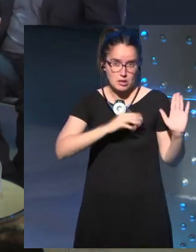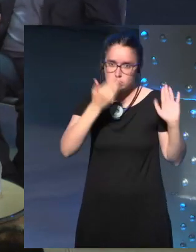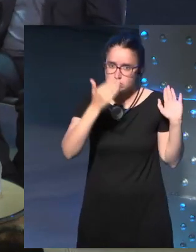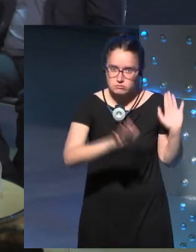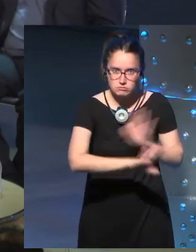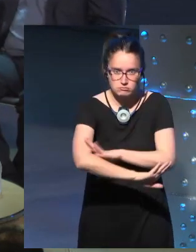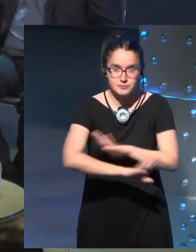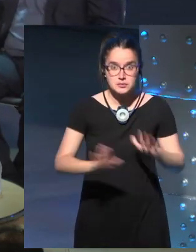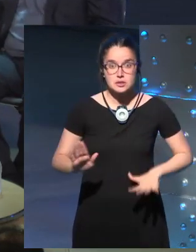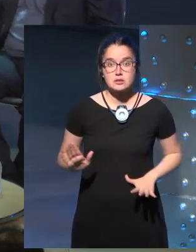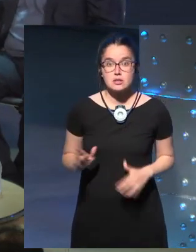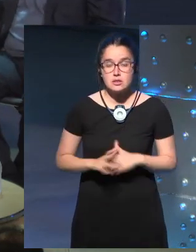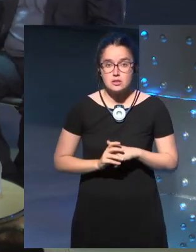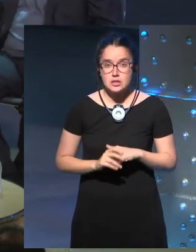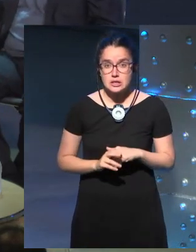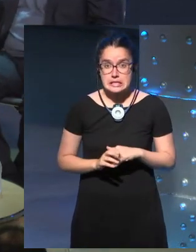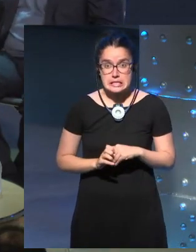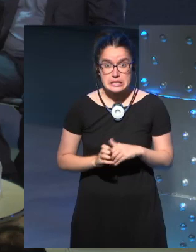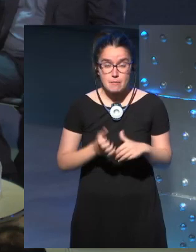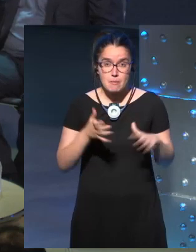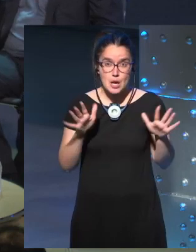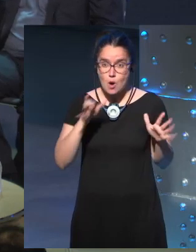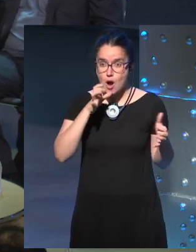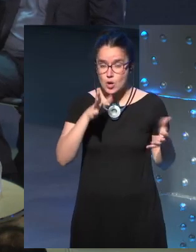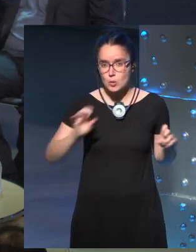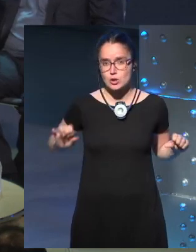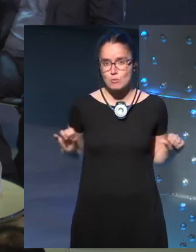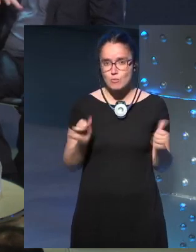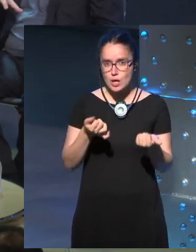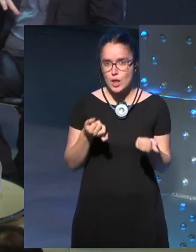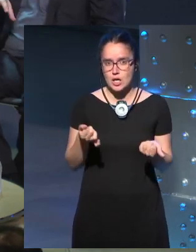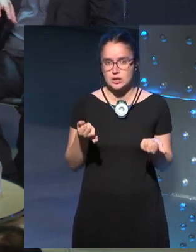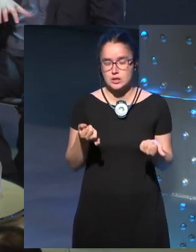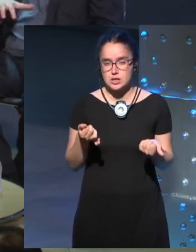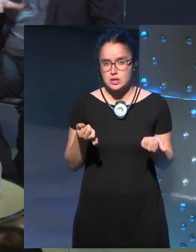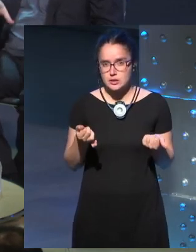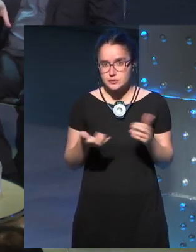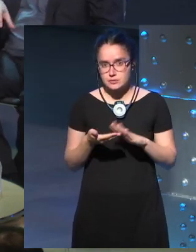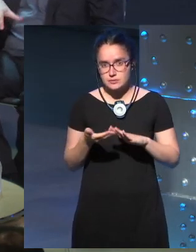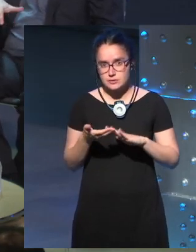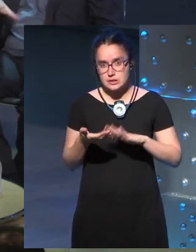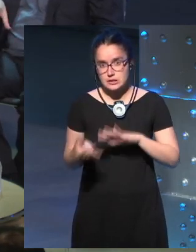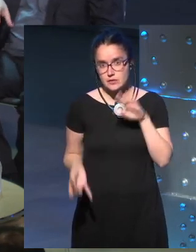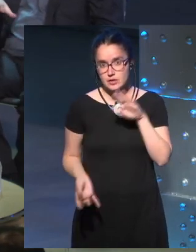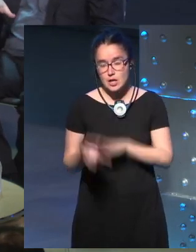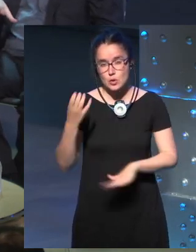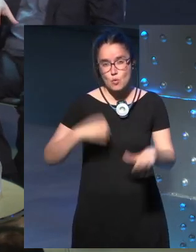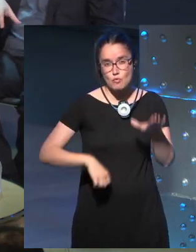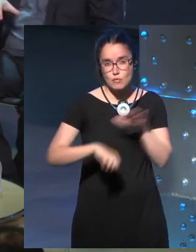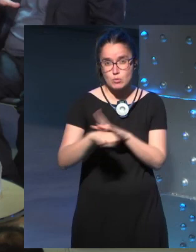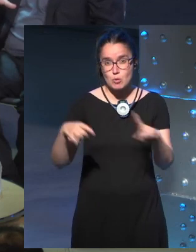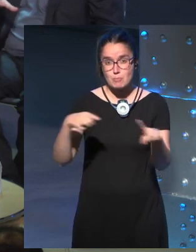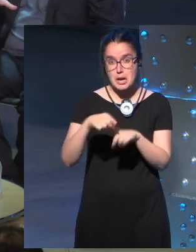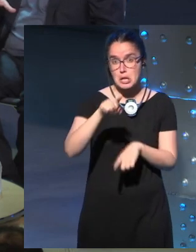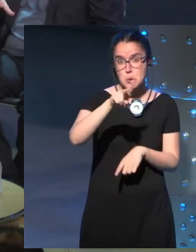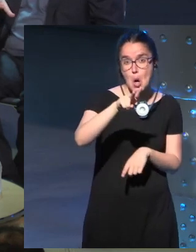Renfe and the Spanish league, I think that we've done a great job there. But now when we are seeing that we are